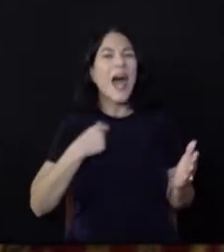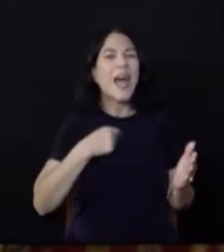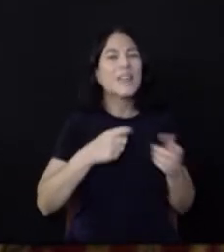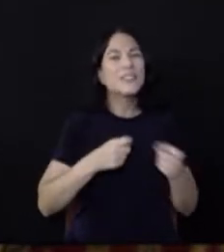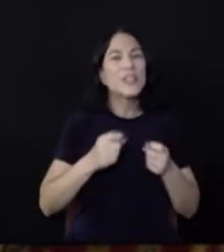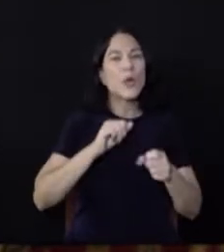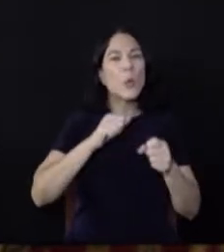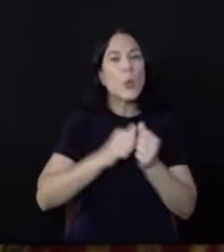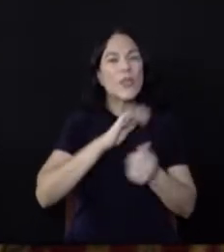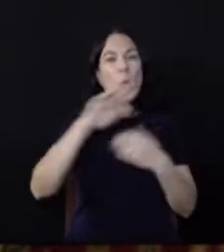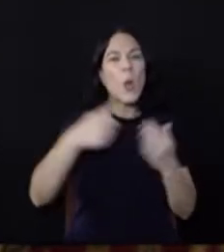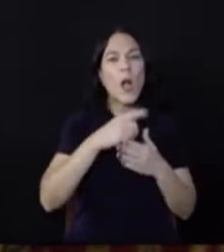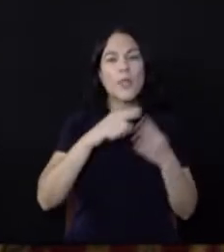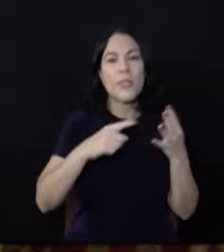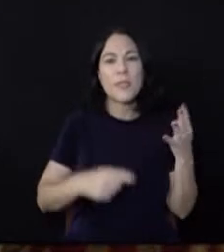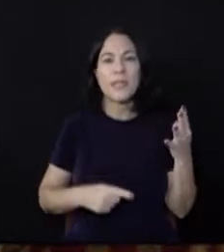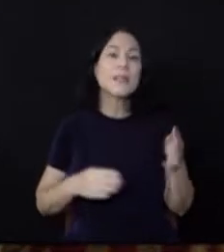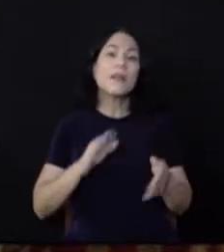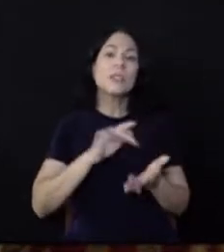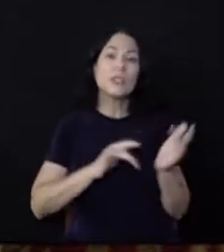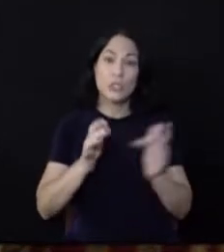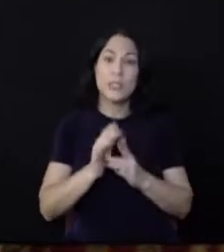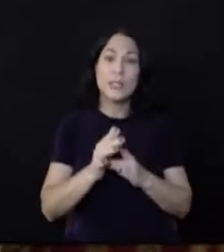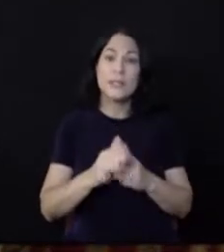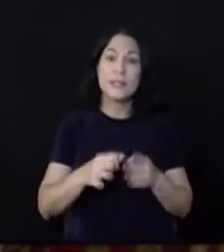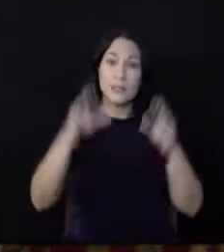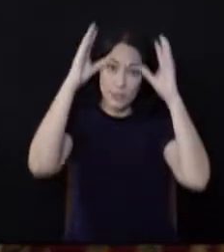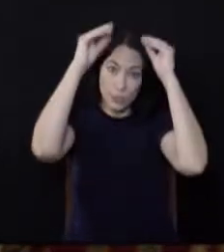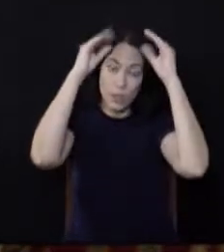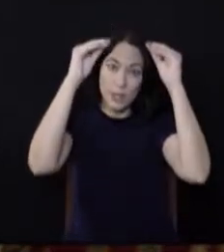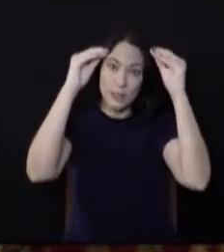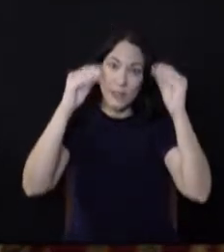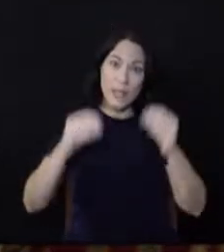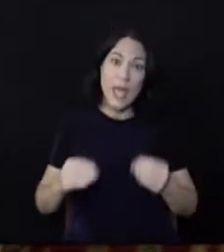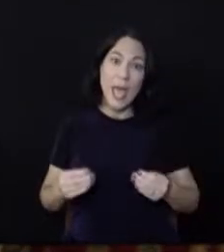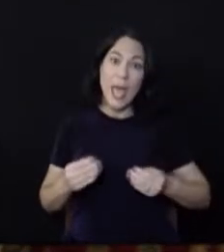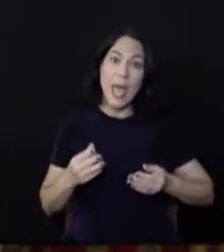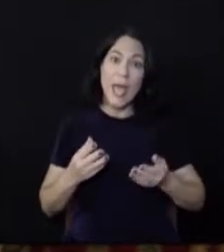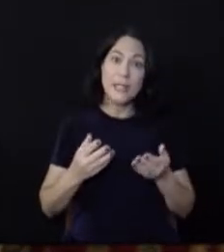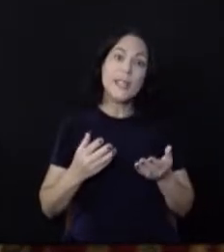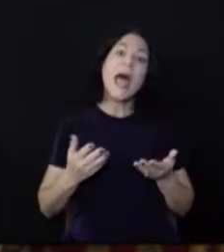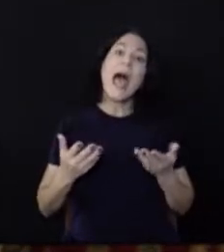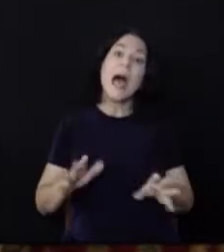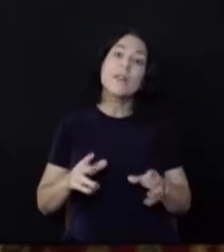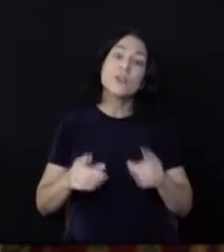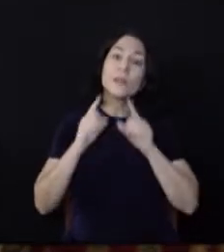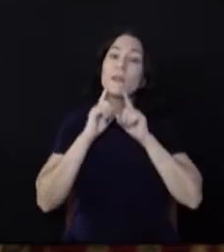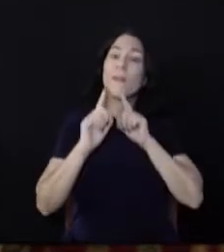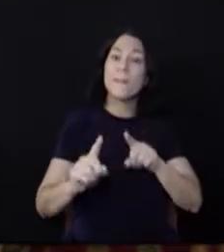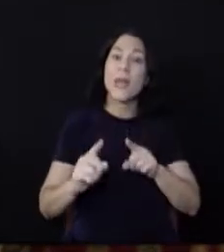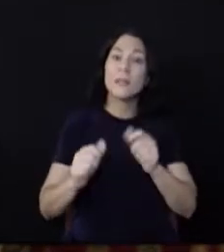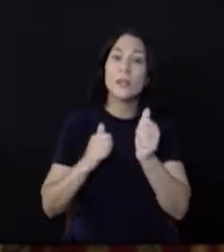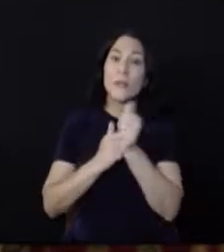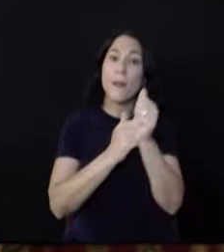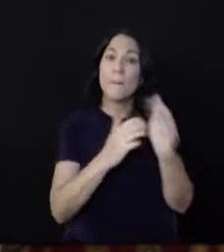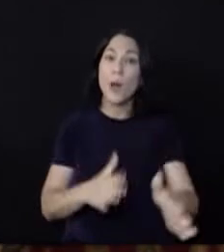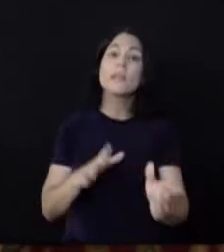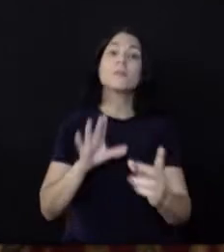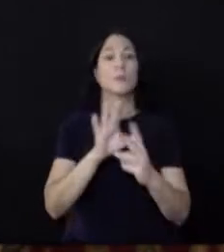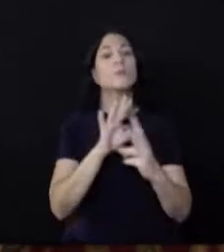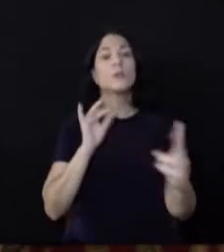teach until the day when he was taken up, after he had given commands through the Holy Spirit to the apostles whom he had